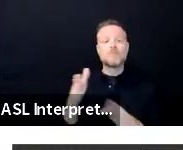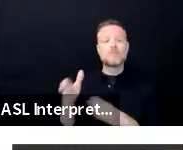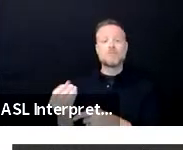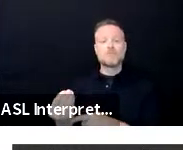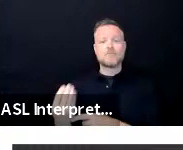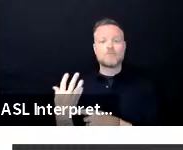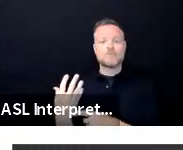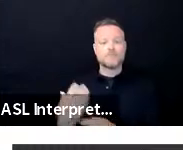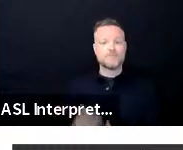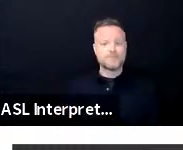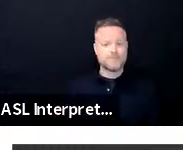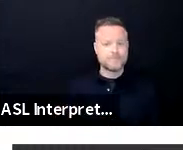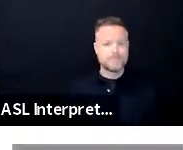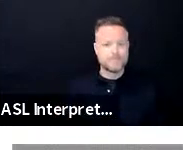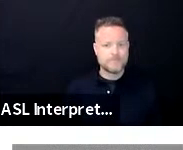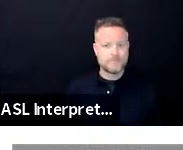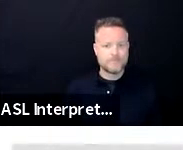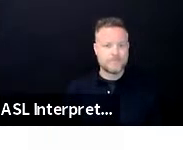please.